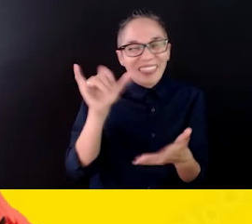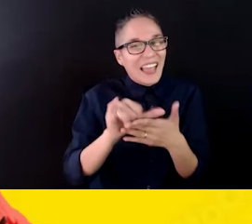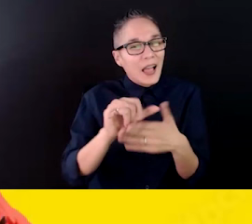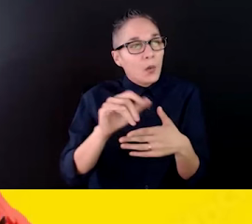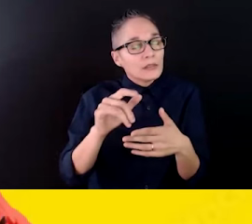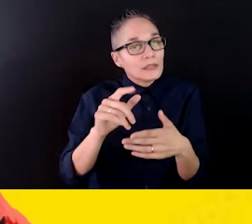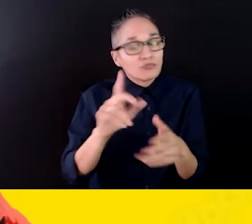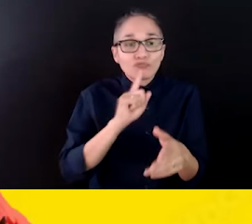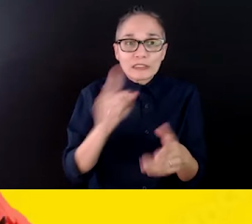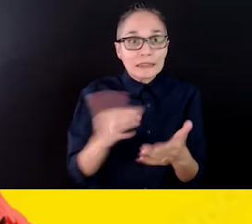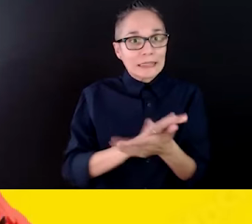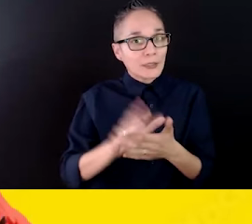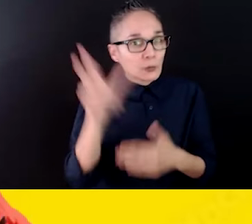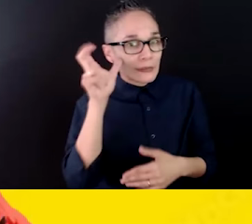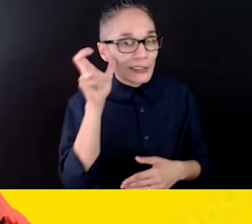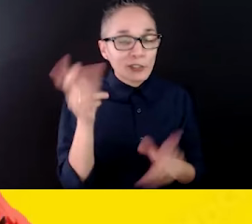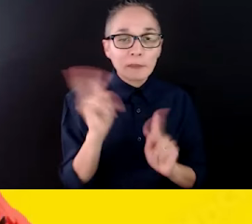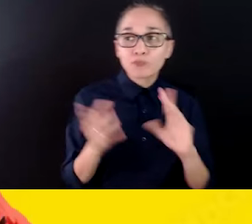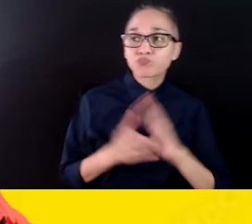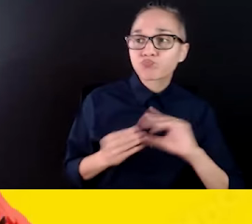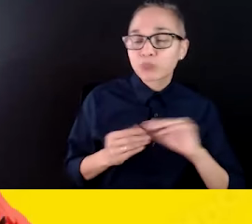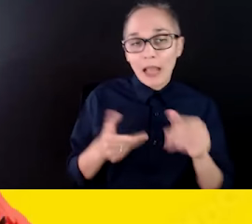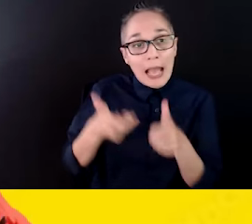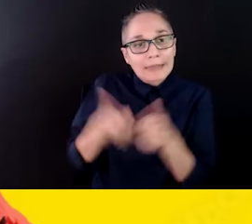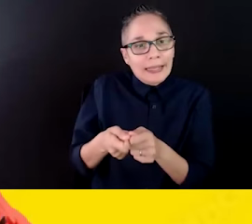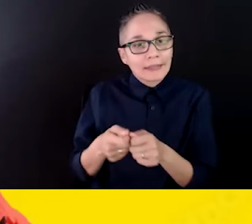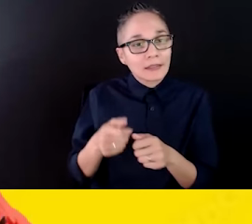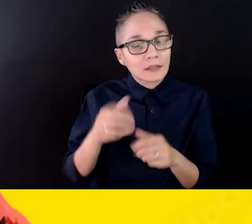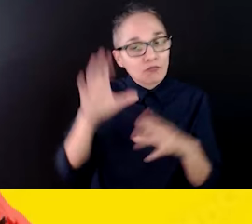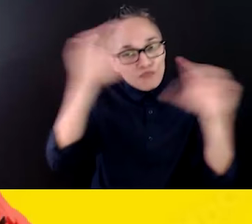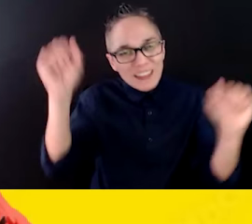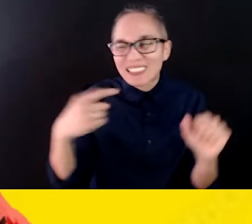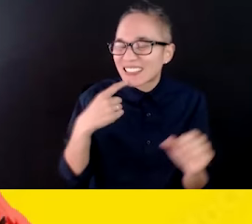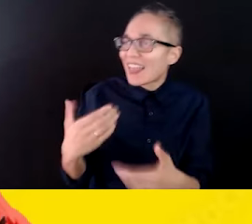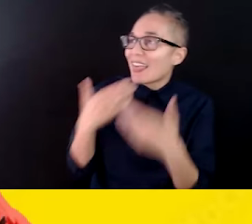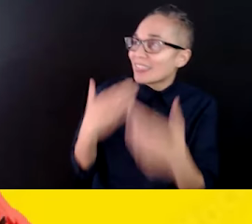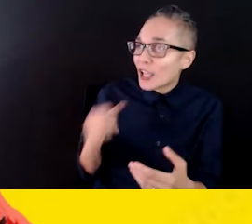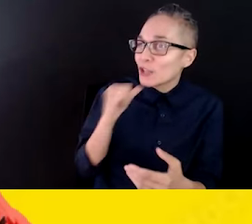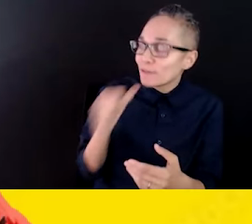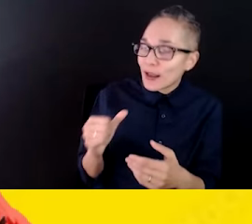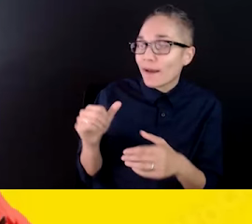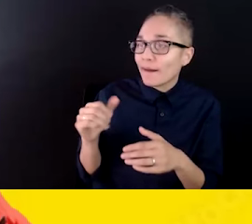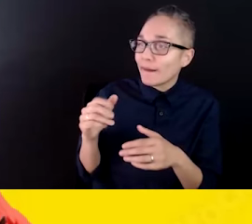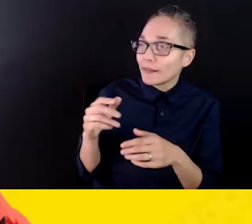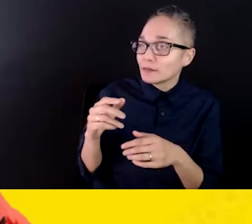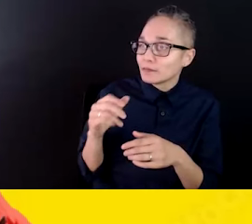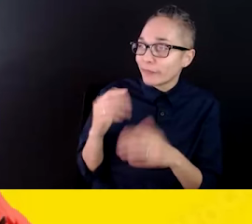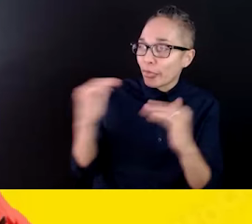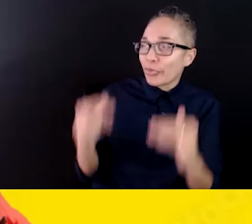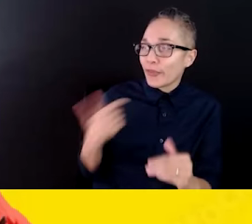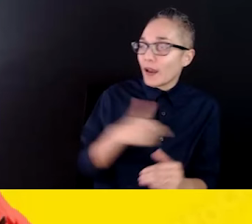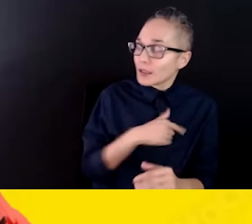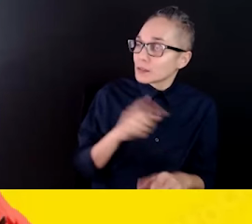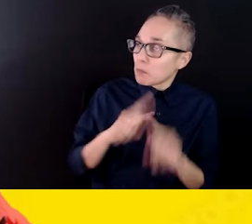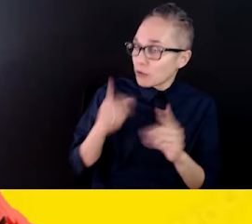of a breath of fresh air. And I actually texted the acting president. I said, thank you for not treating us like idiots and bad actors. Yeah.